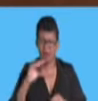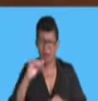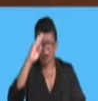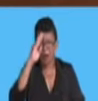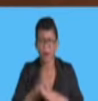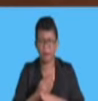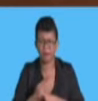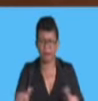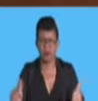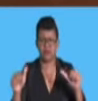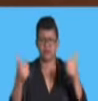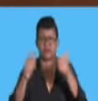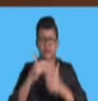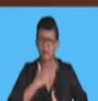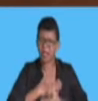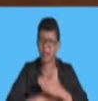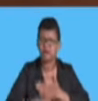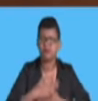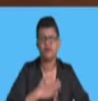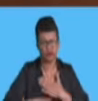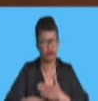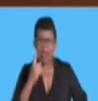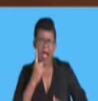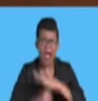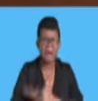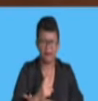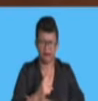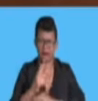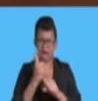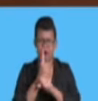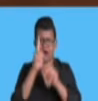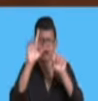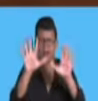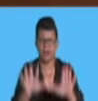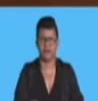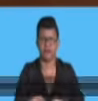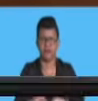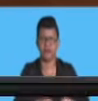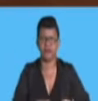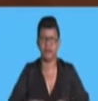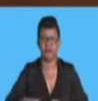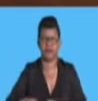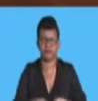to endure whatever befalls. May God bless Fiji forevermore.